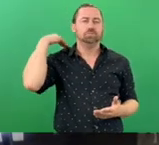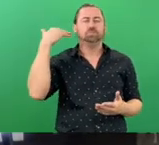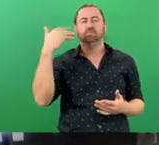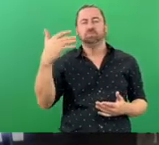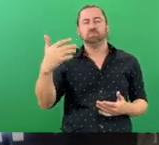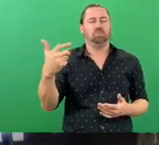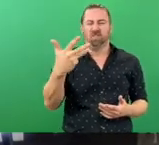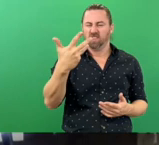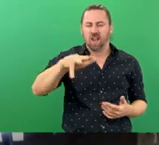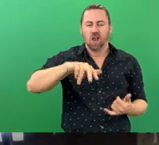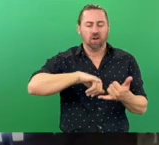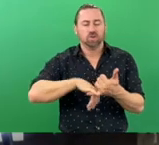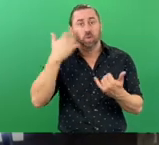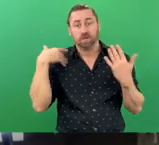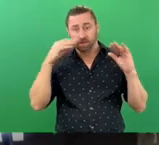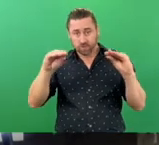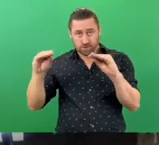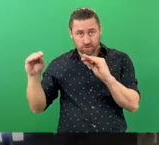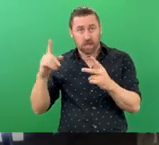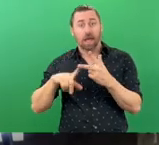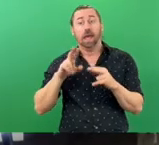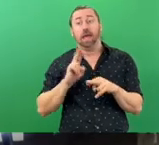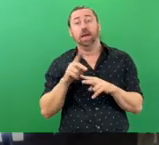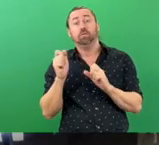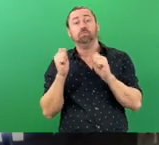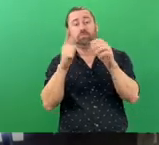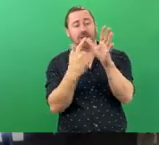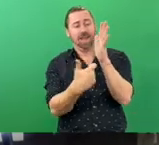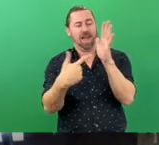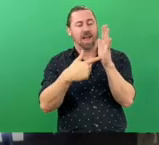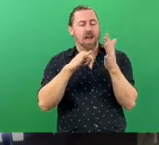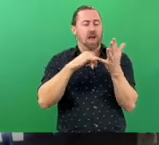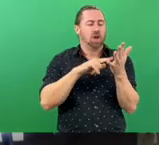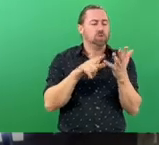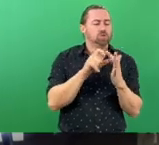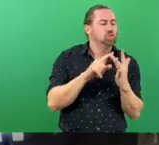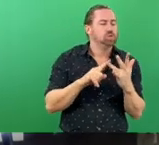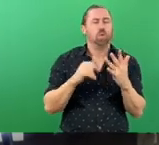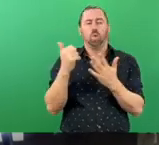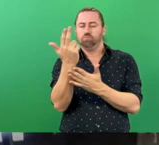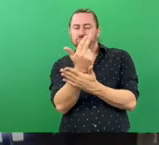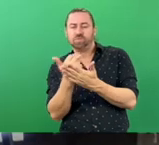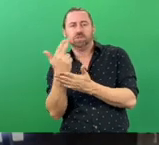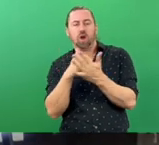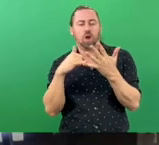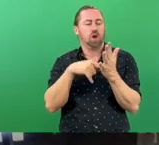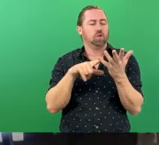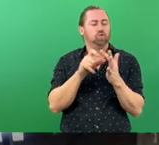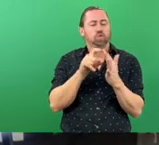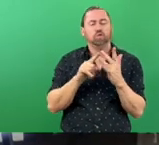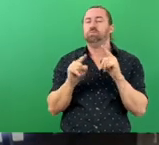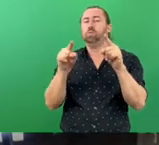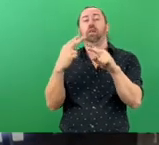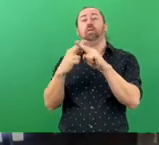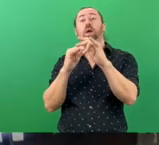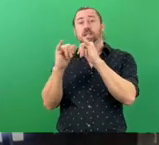in the 1990s that if they ever went into an art studio or a design studio for a job